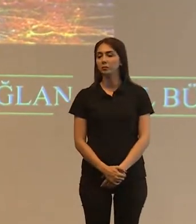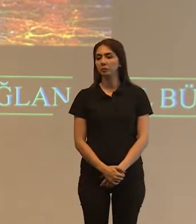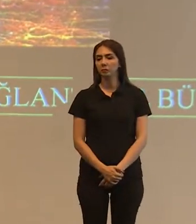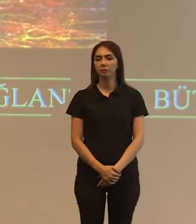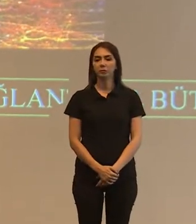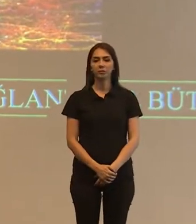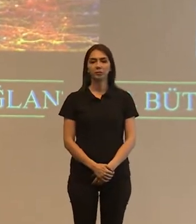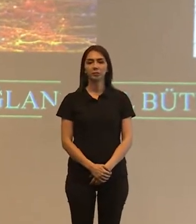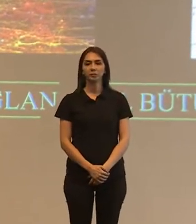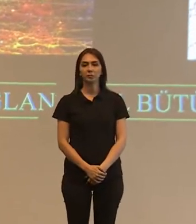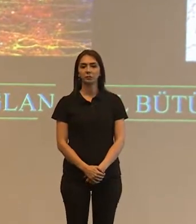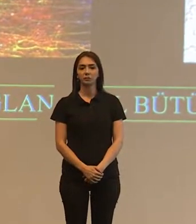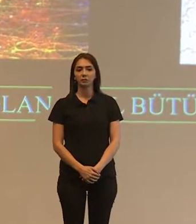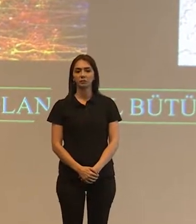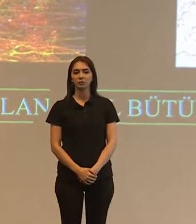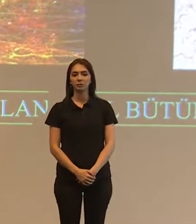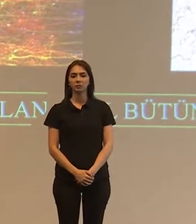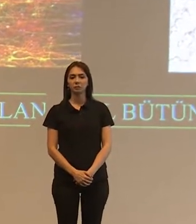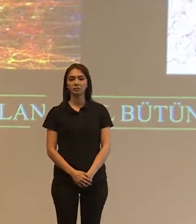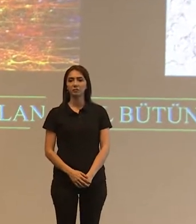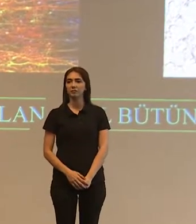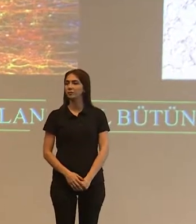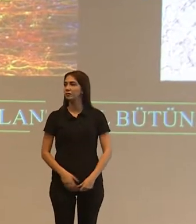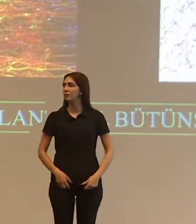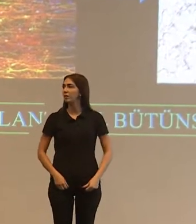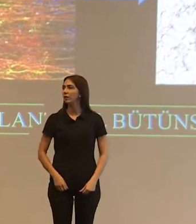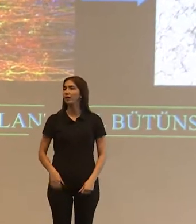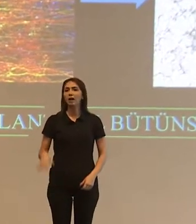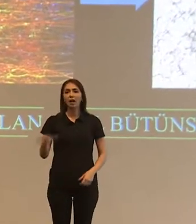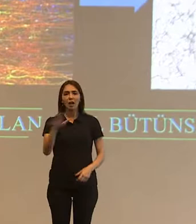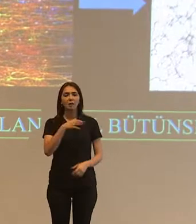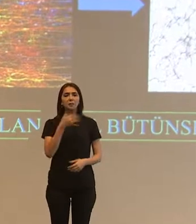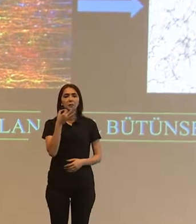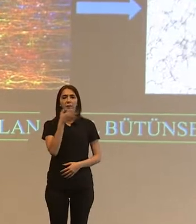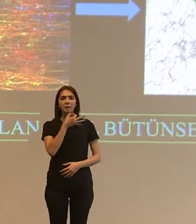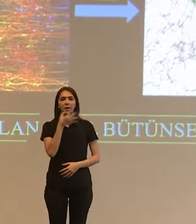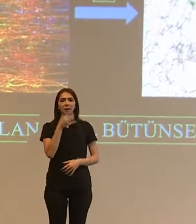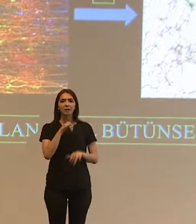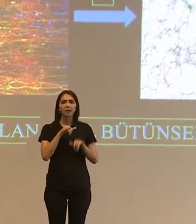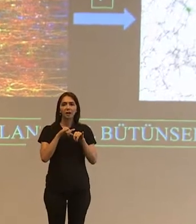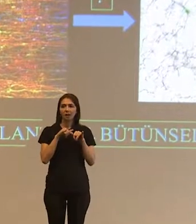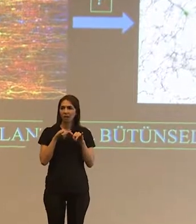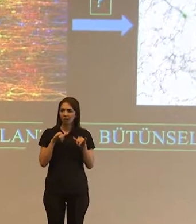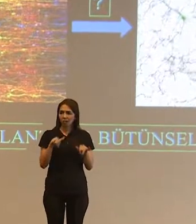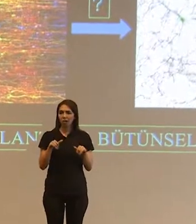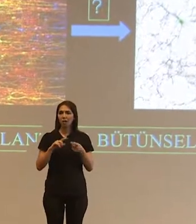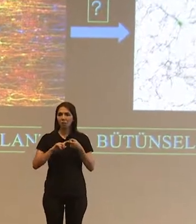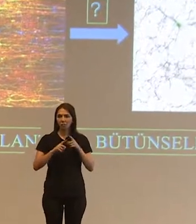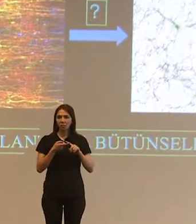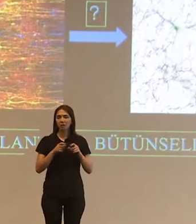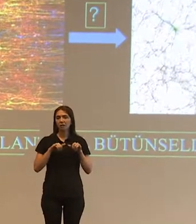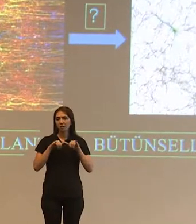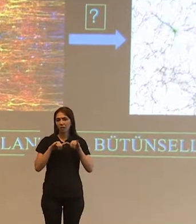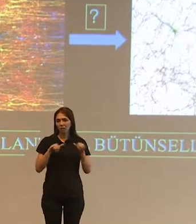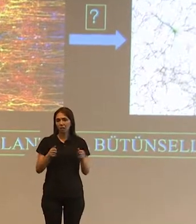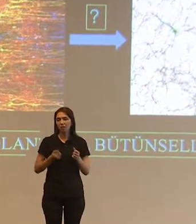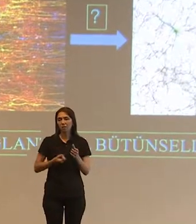on the right hand side and on the left hand side you see a cosmic interconnectedness of the